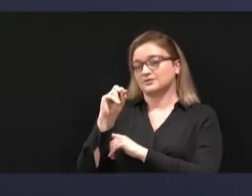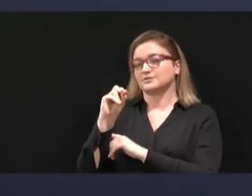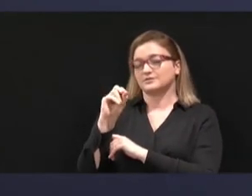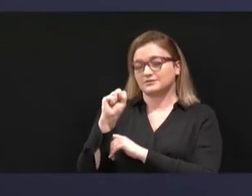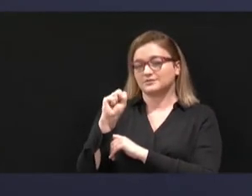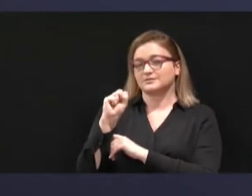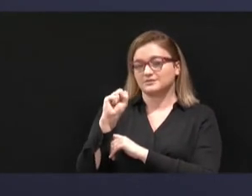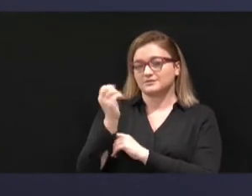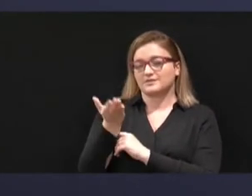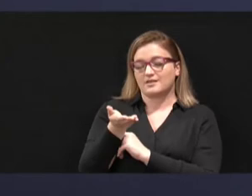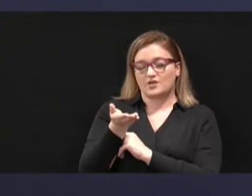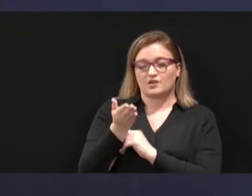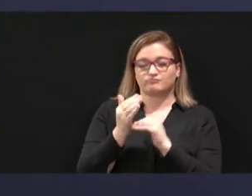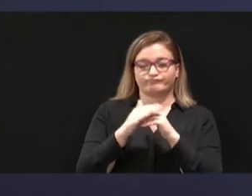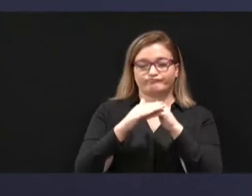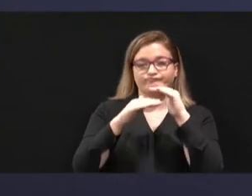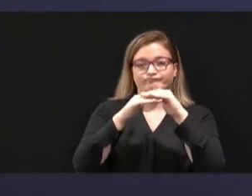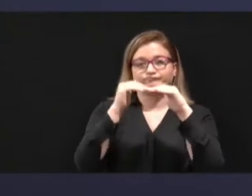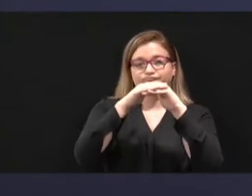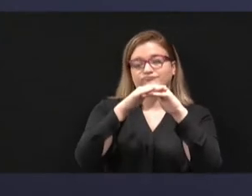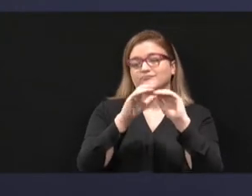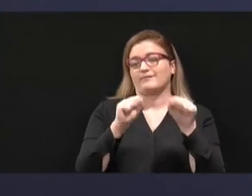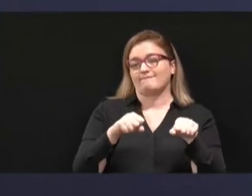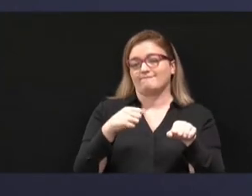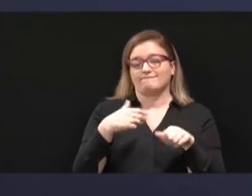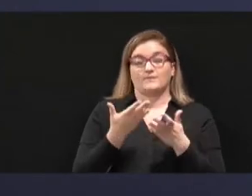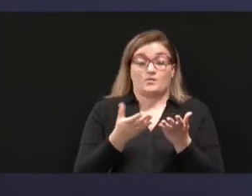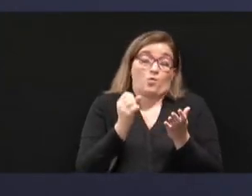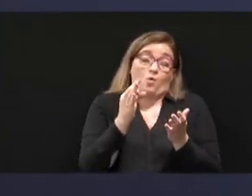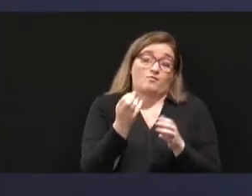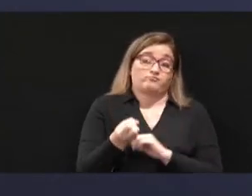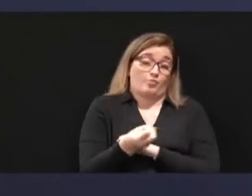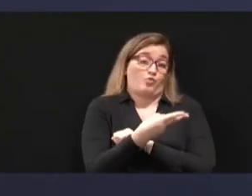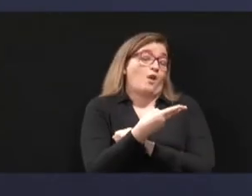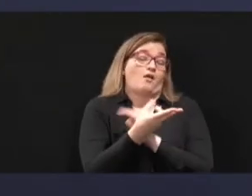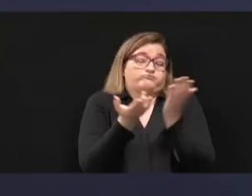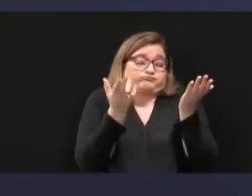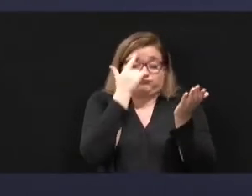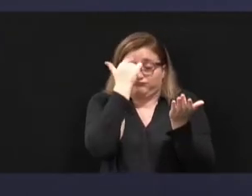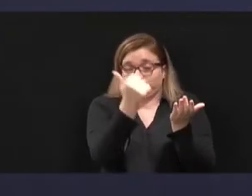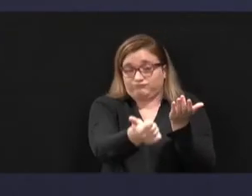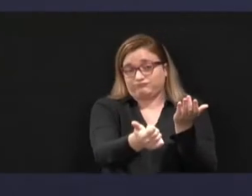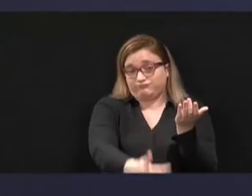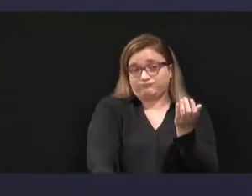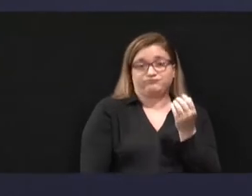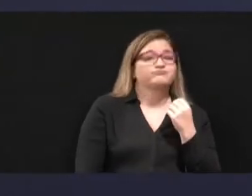your lunch or anytime. Or you can just throw them away. Up to you. Okay.